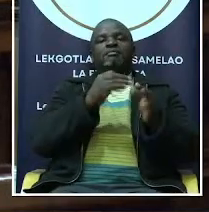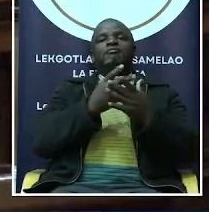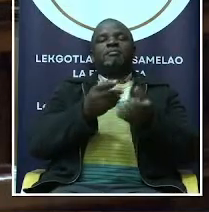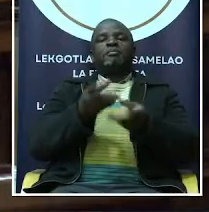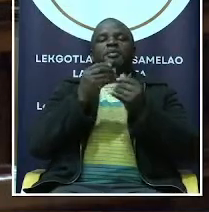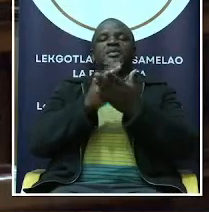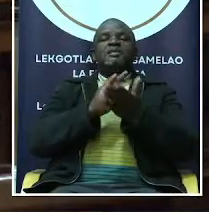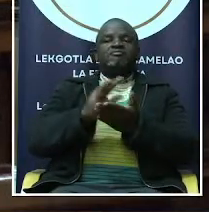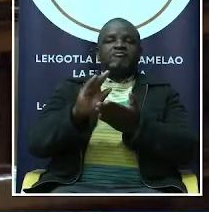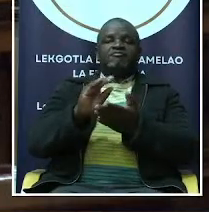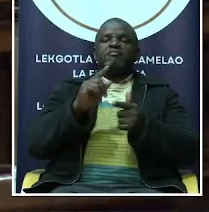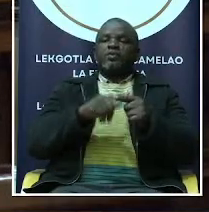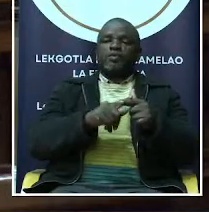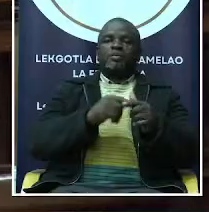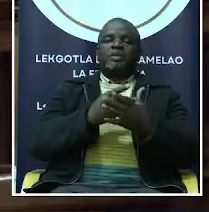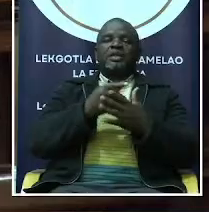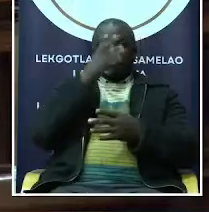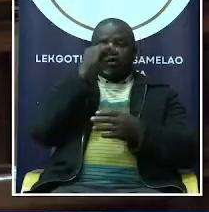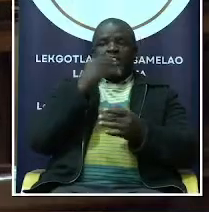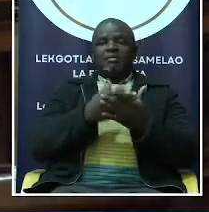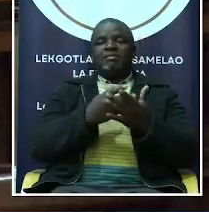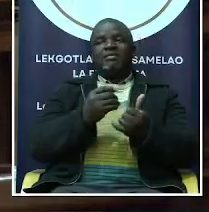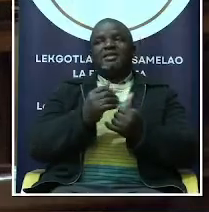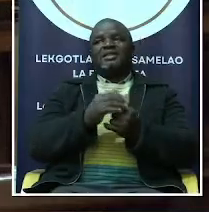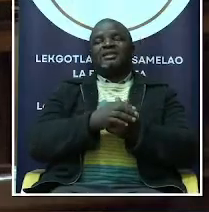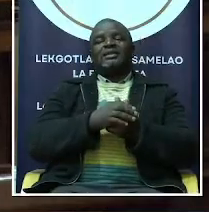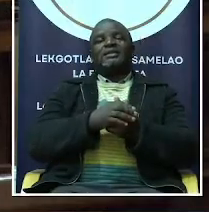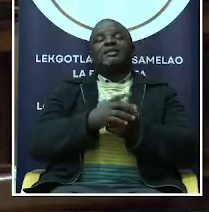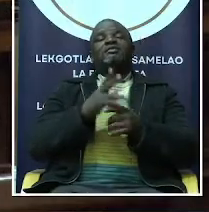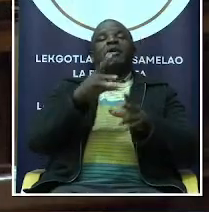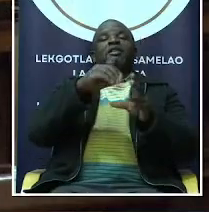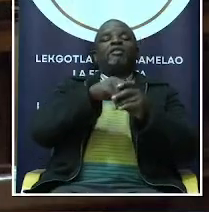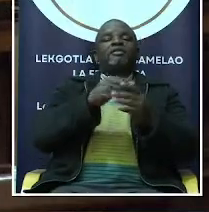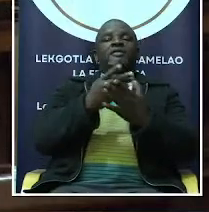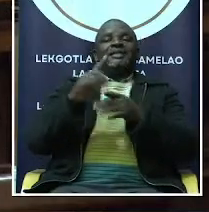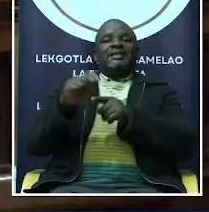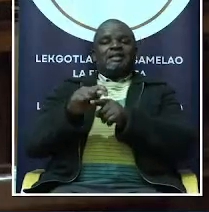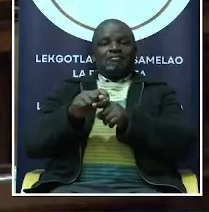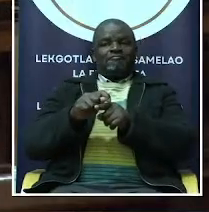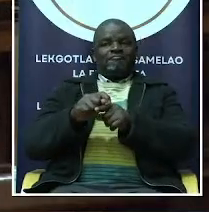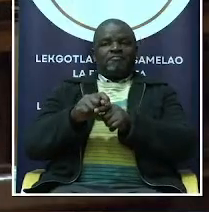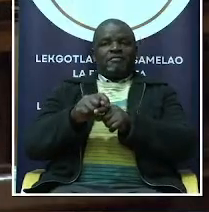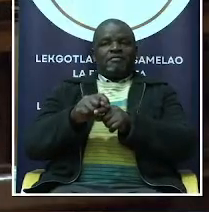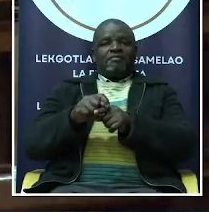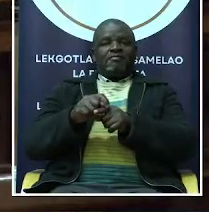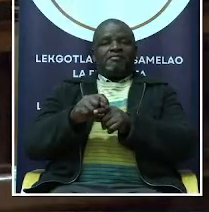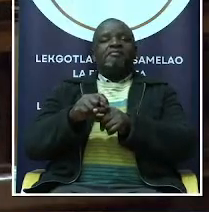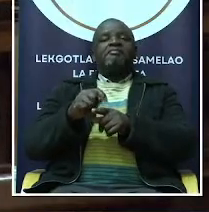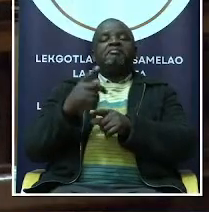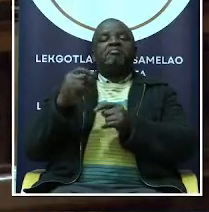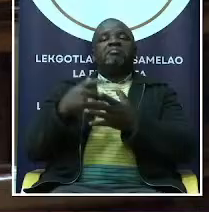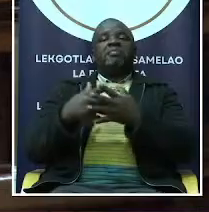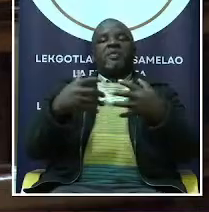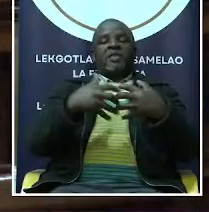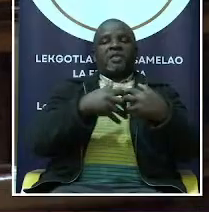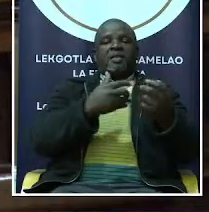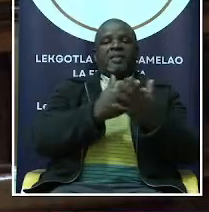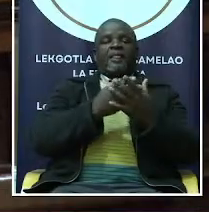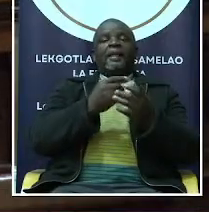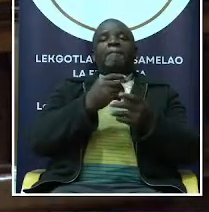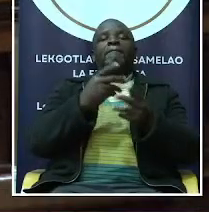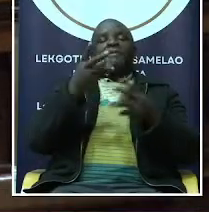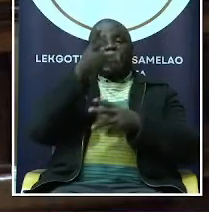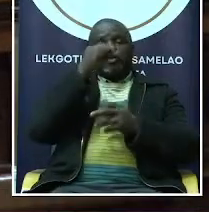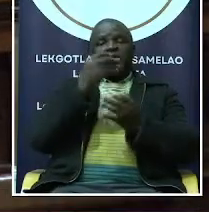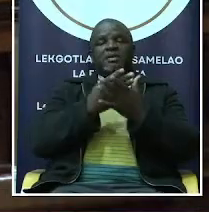funding, the number of students undergoing training relative to the total number of funded